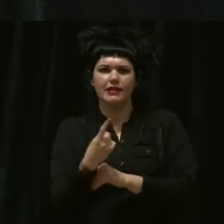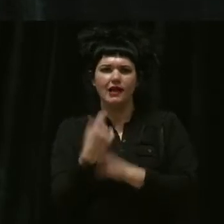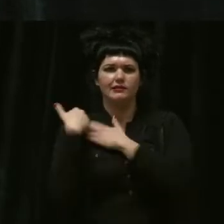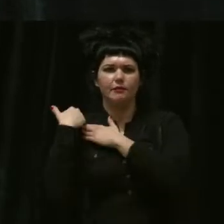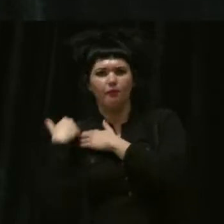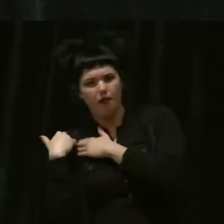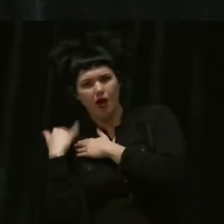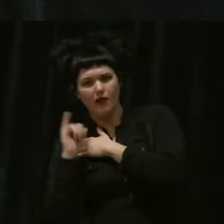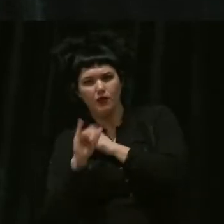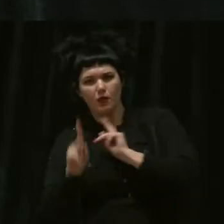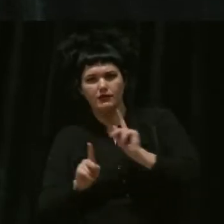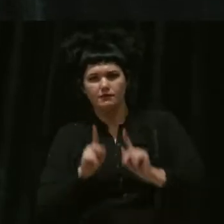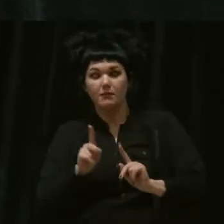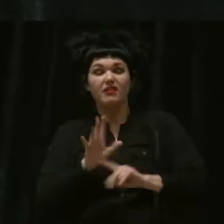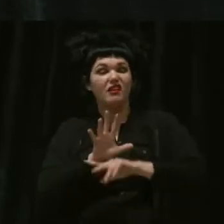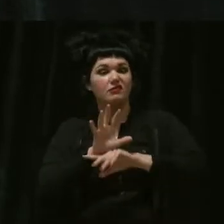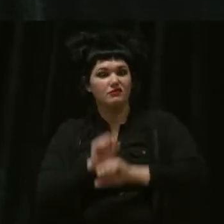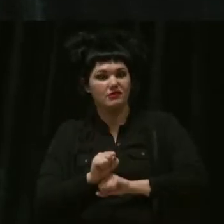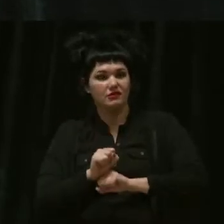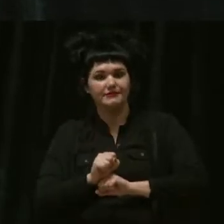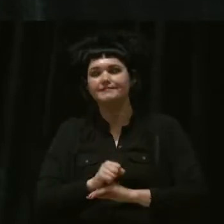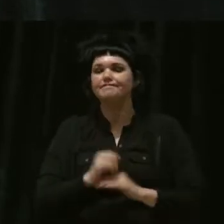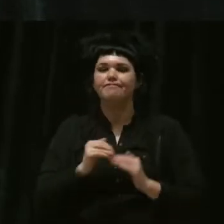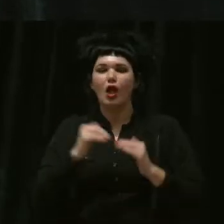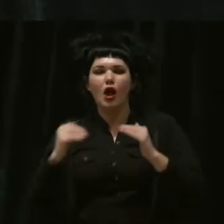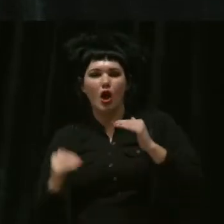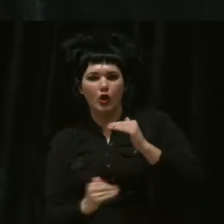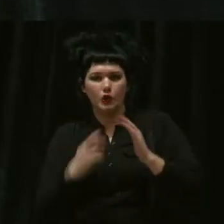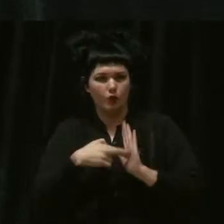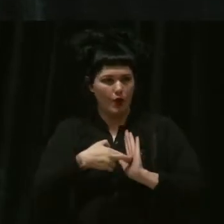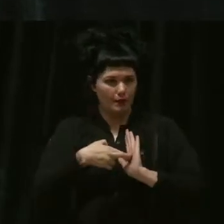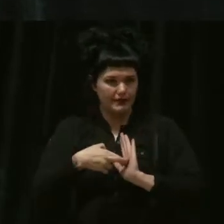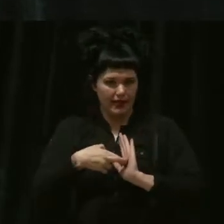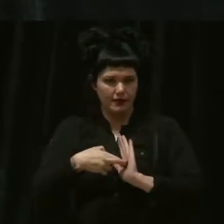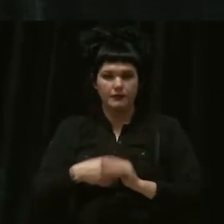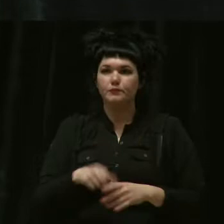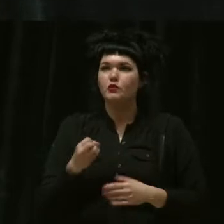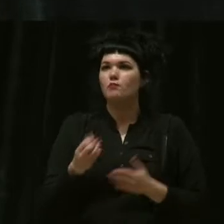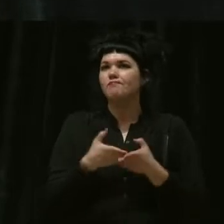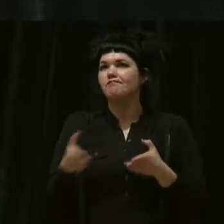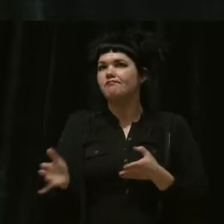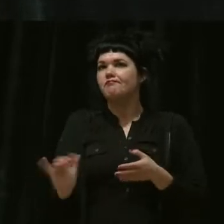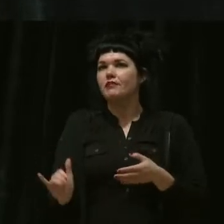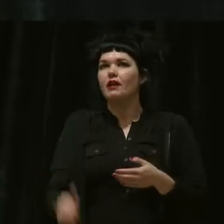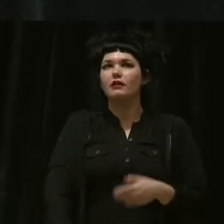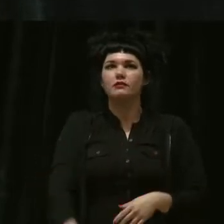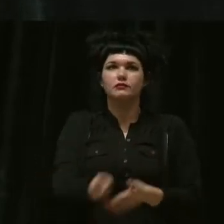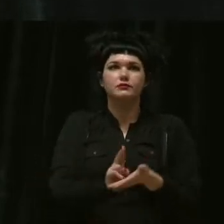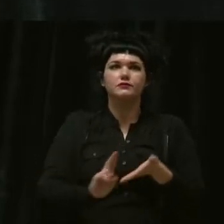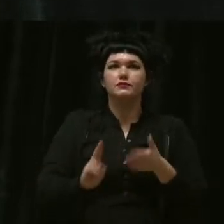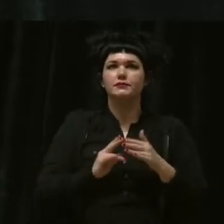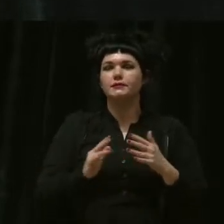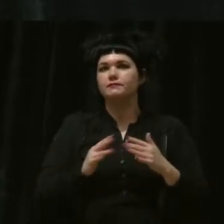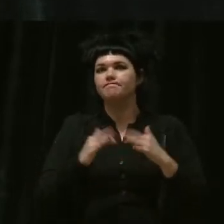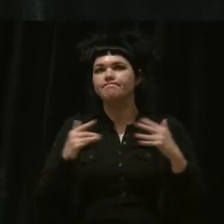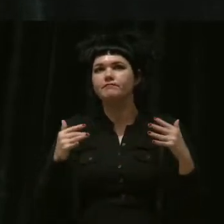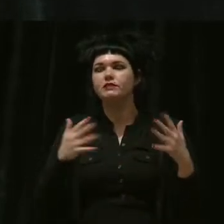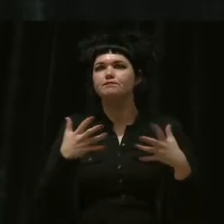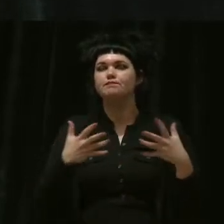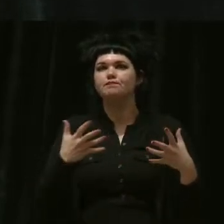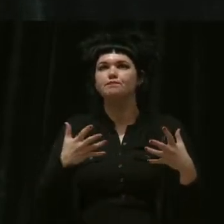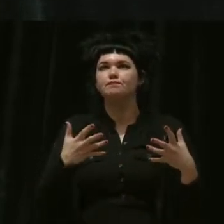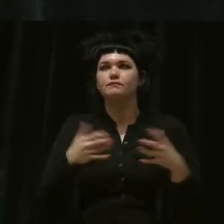those individuals who are traditionally underrepresented. So we have things like the university diversity,